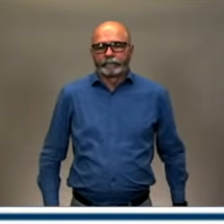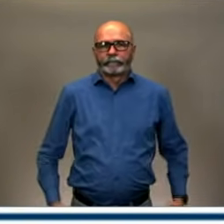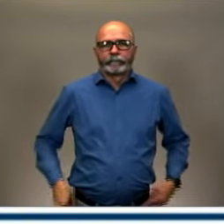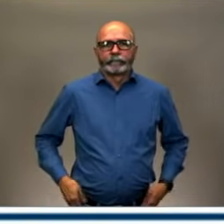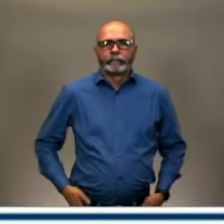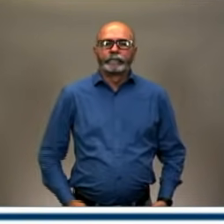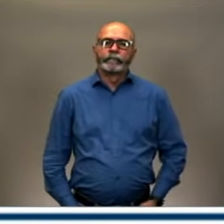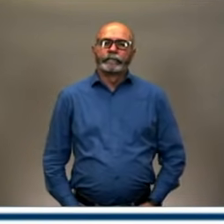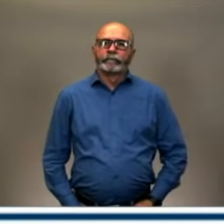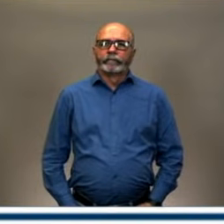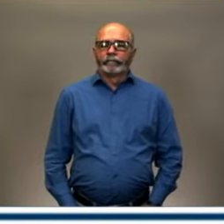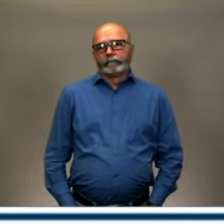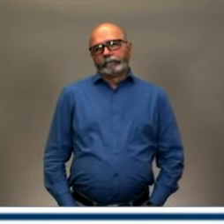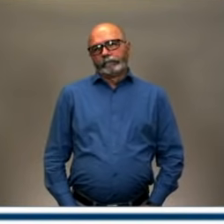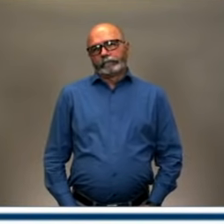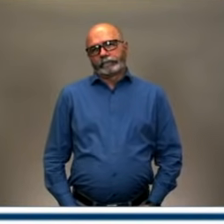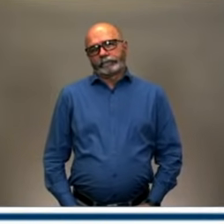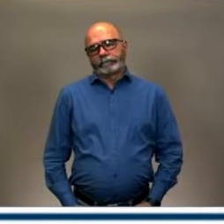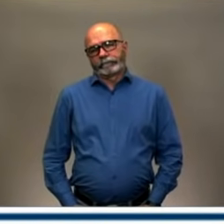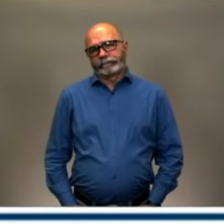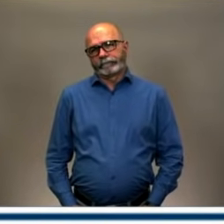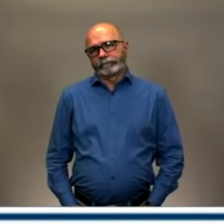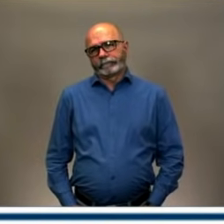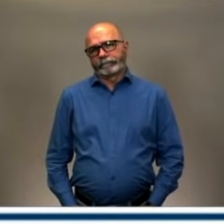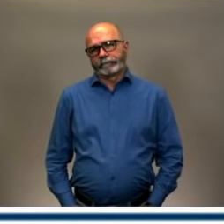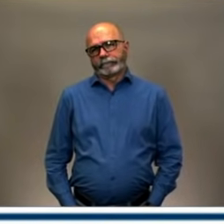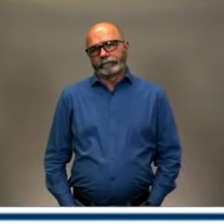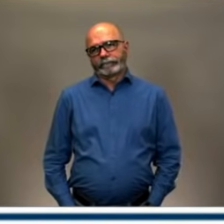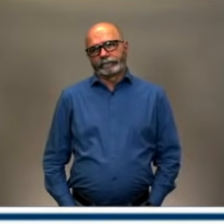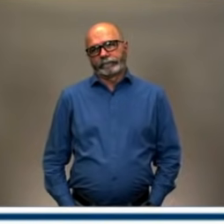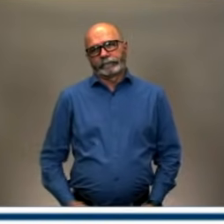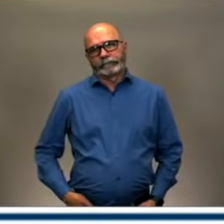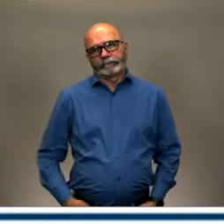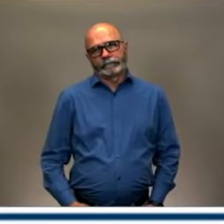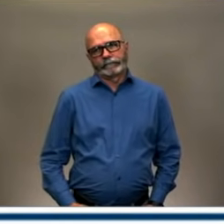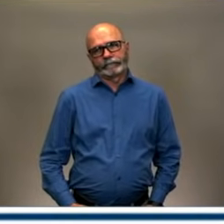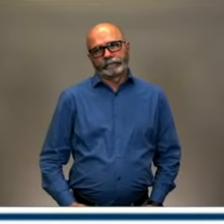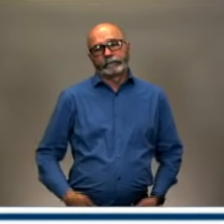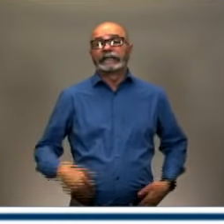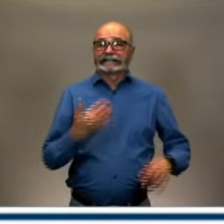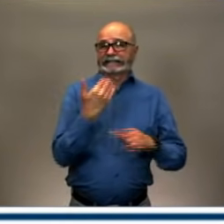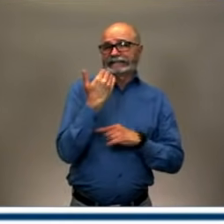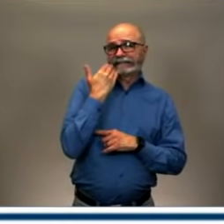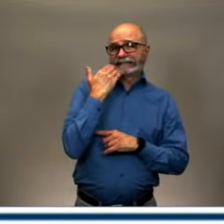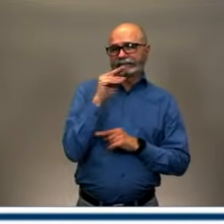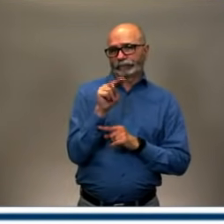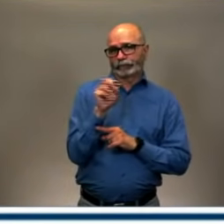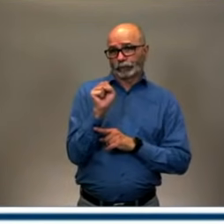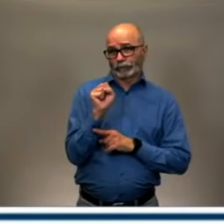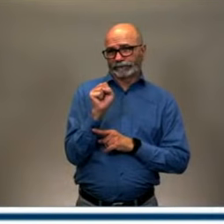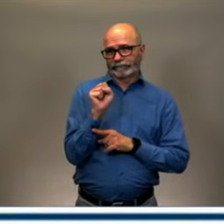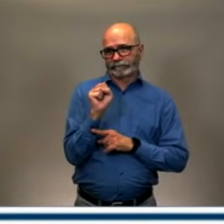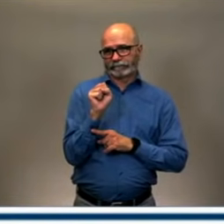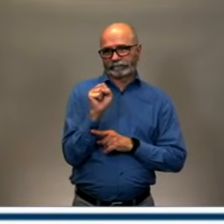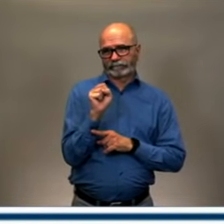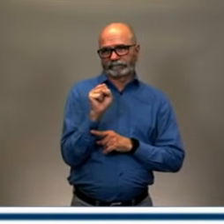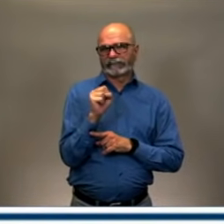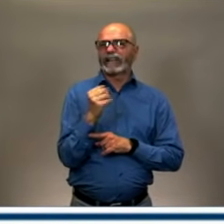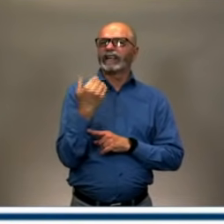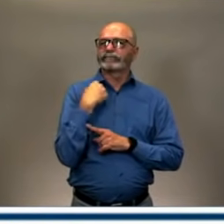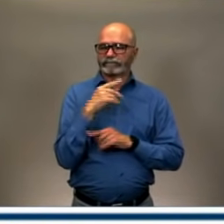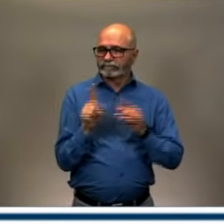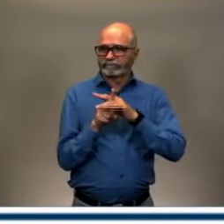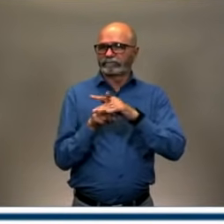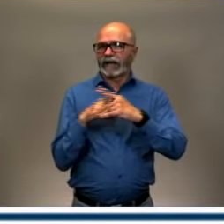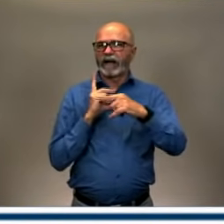In some days past, Nova Scotia has been attributed to having positive cases, and people aren't even in the